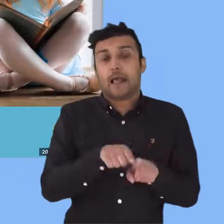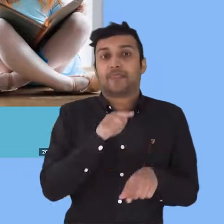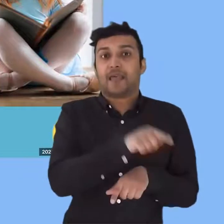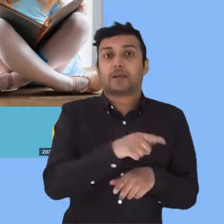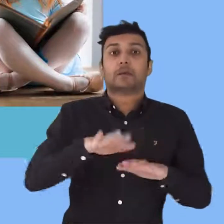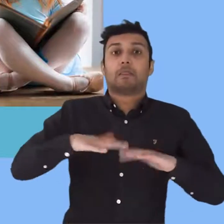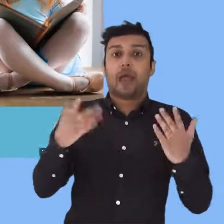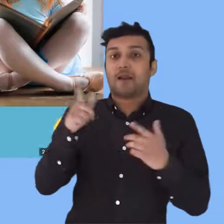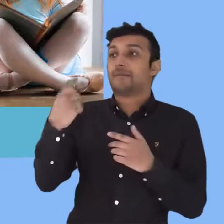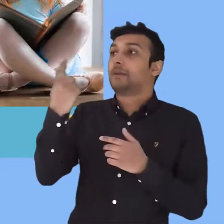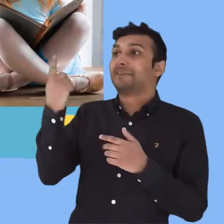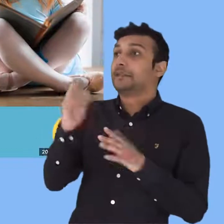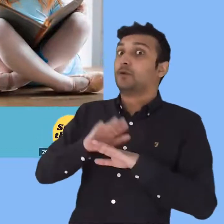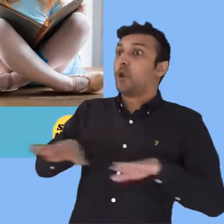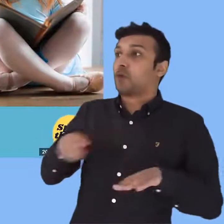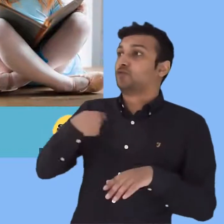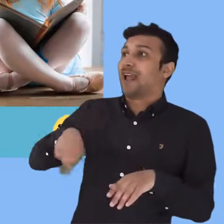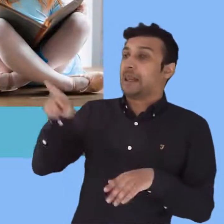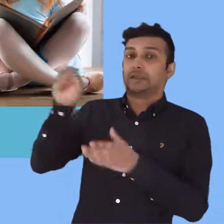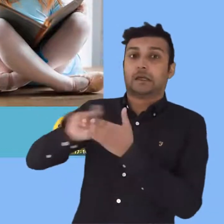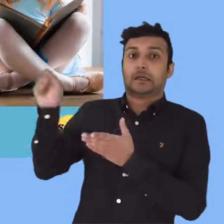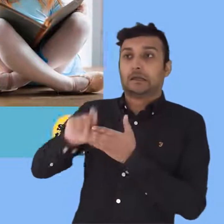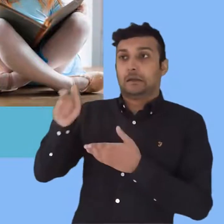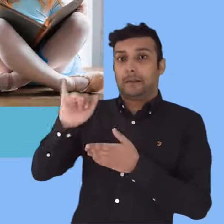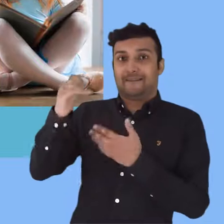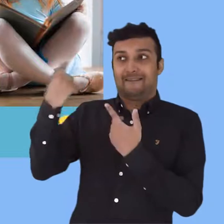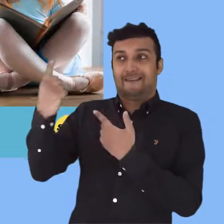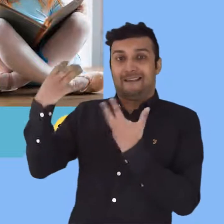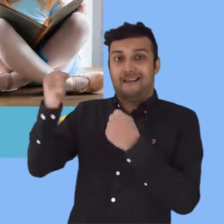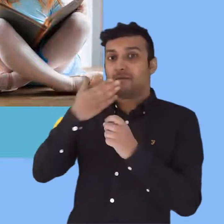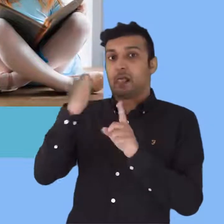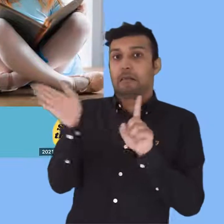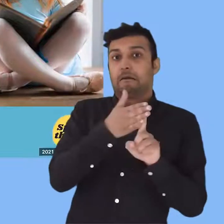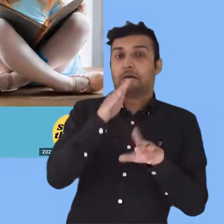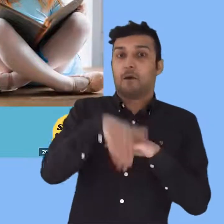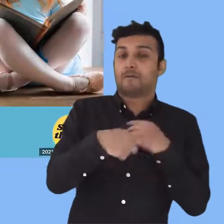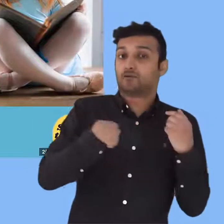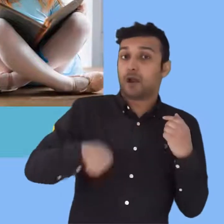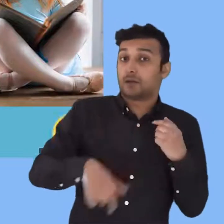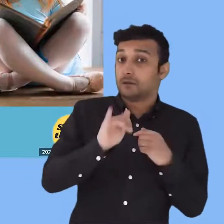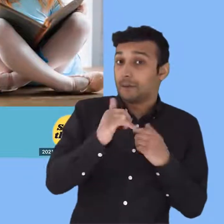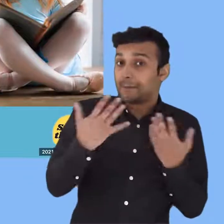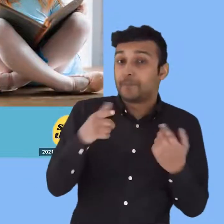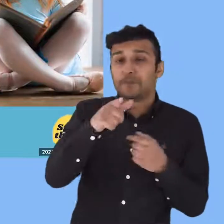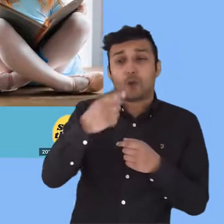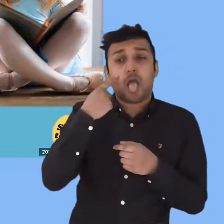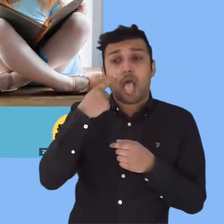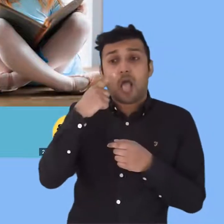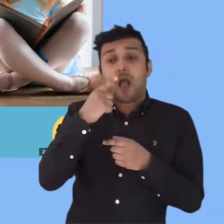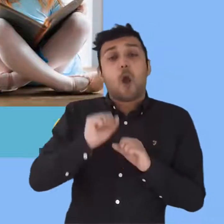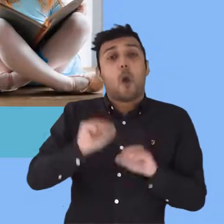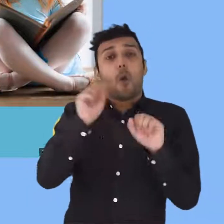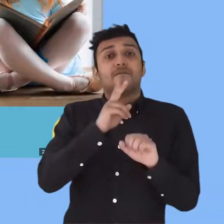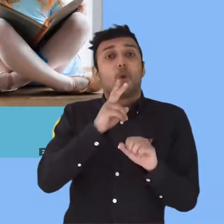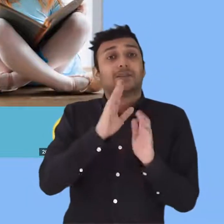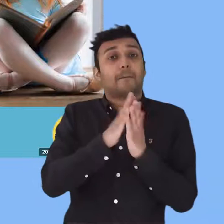isn't. And if you check the hashtag own voices on social media, then that is an easy way to find some of these